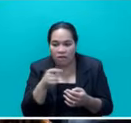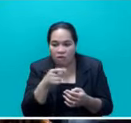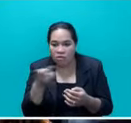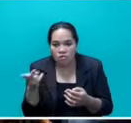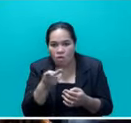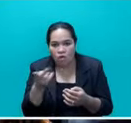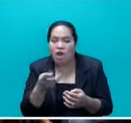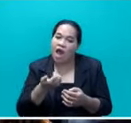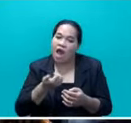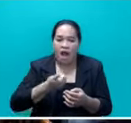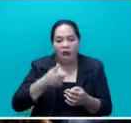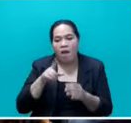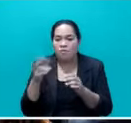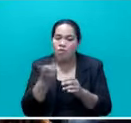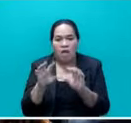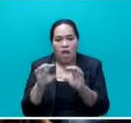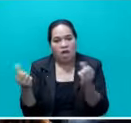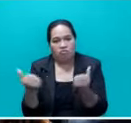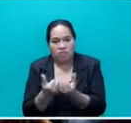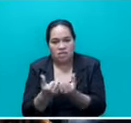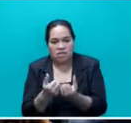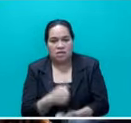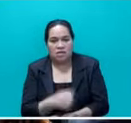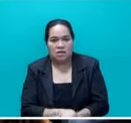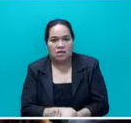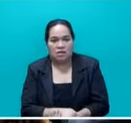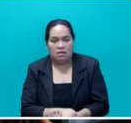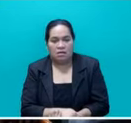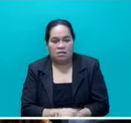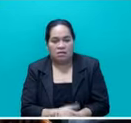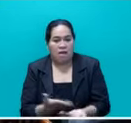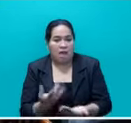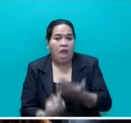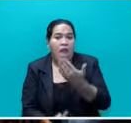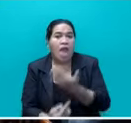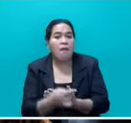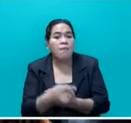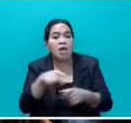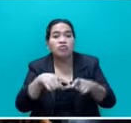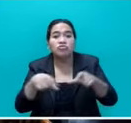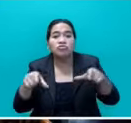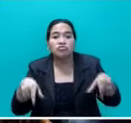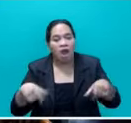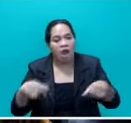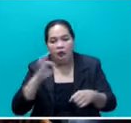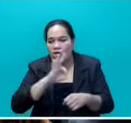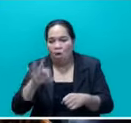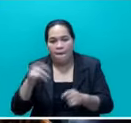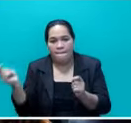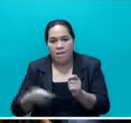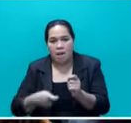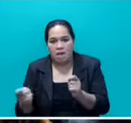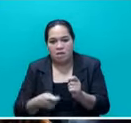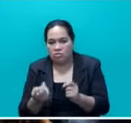consented. Then what happens? The court discharges without conviction, or there's a bound